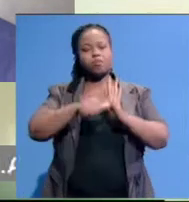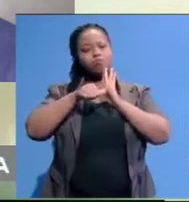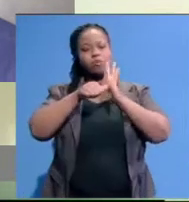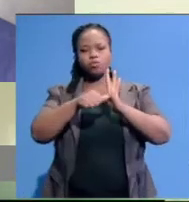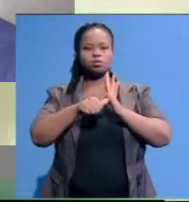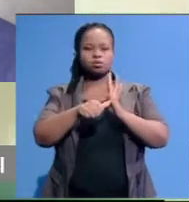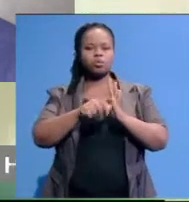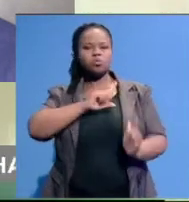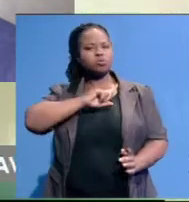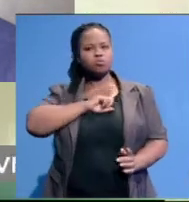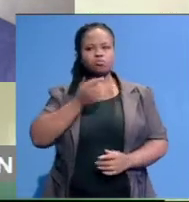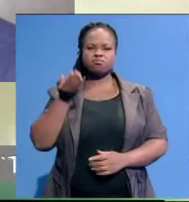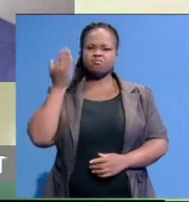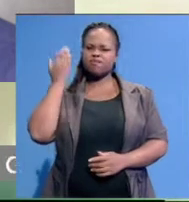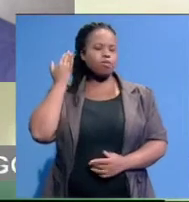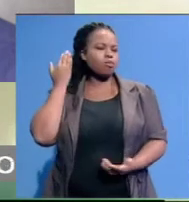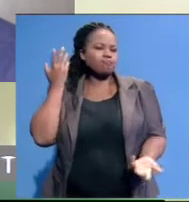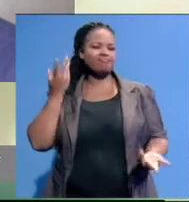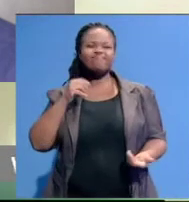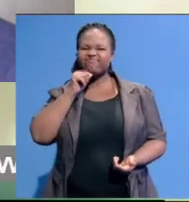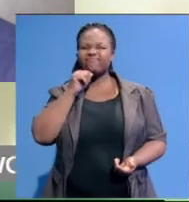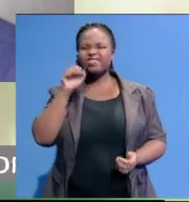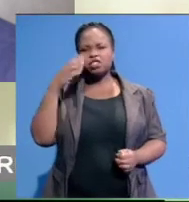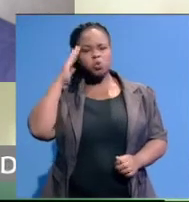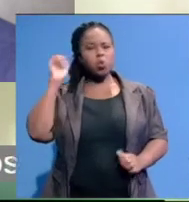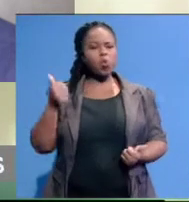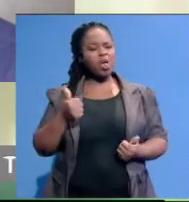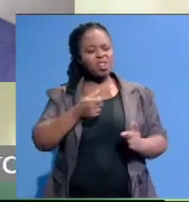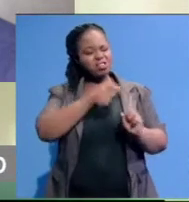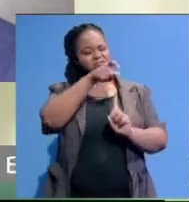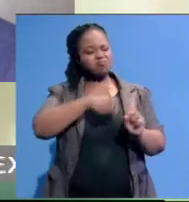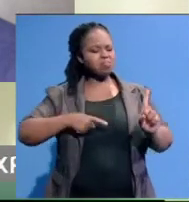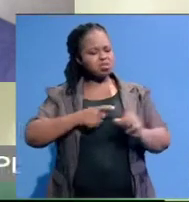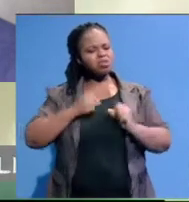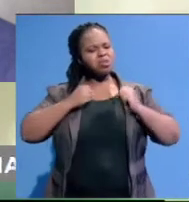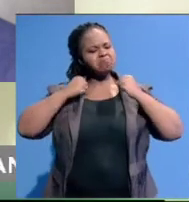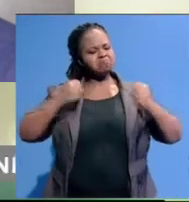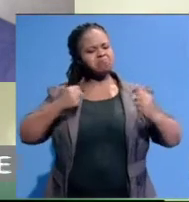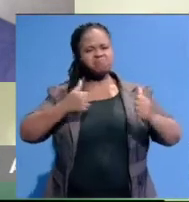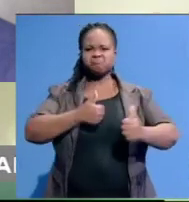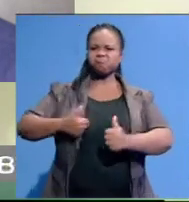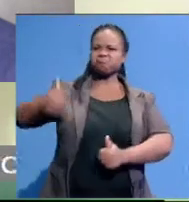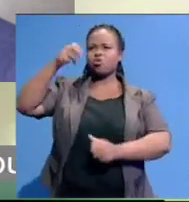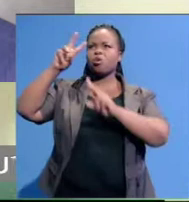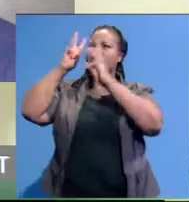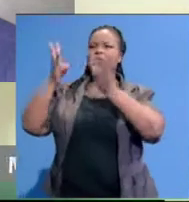Because we never thought, even though we knew he was a giant, that he was a global icon.